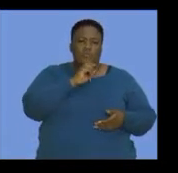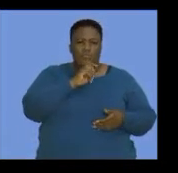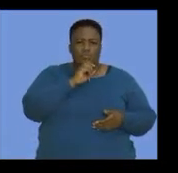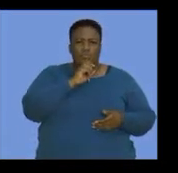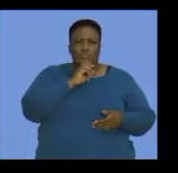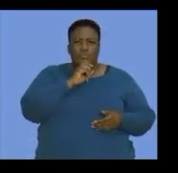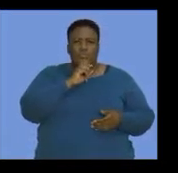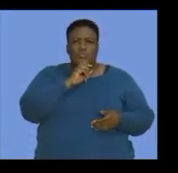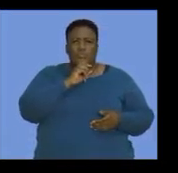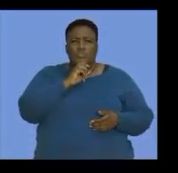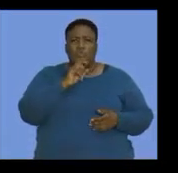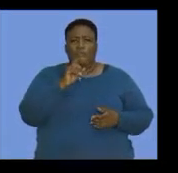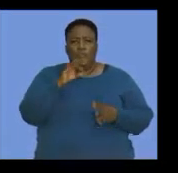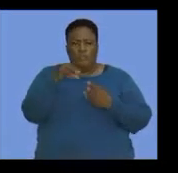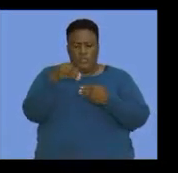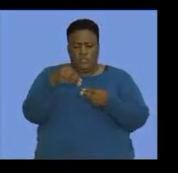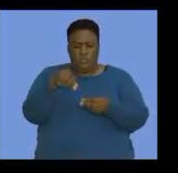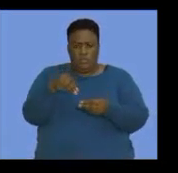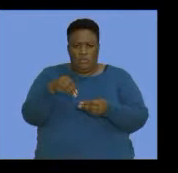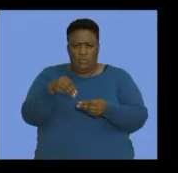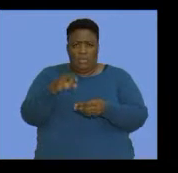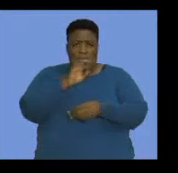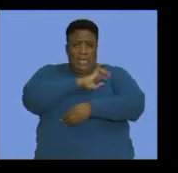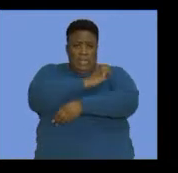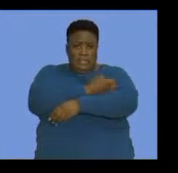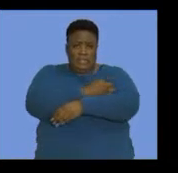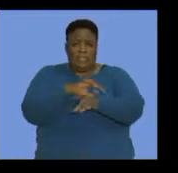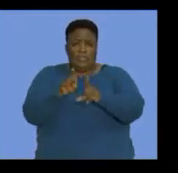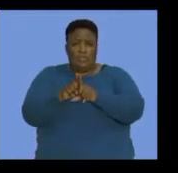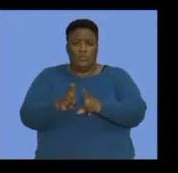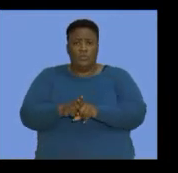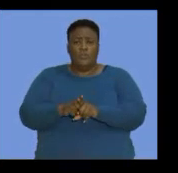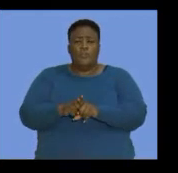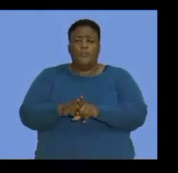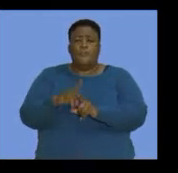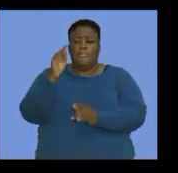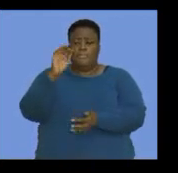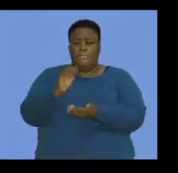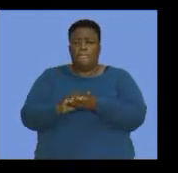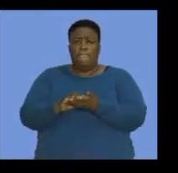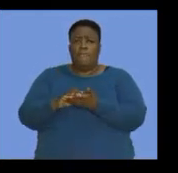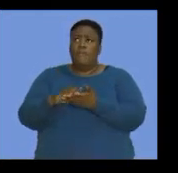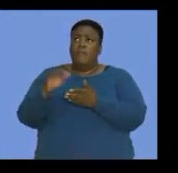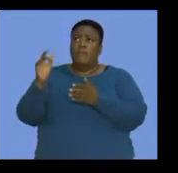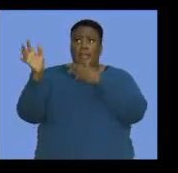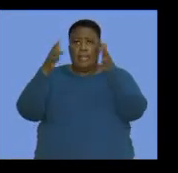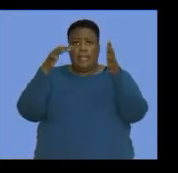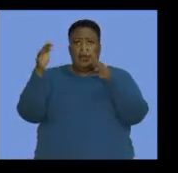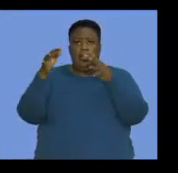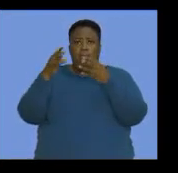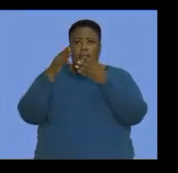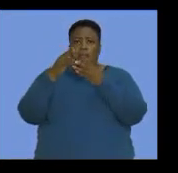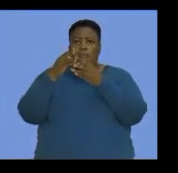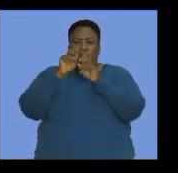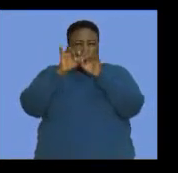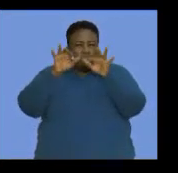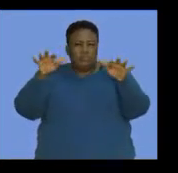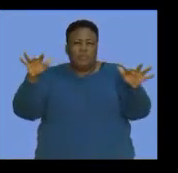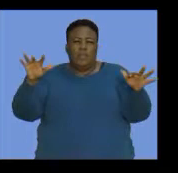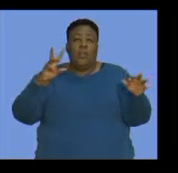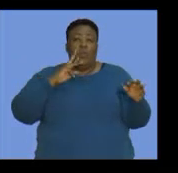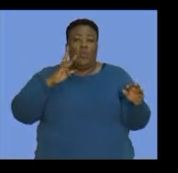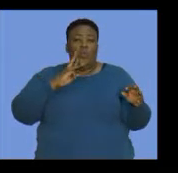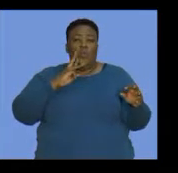consumption of fresh raw materials, energy, as well as reducing air pollution,